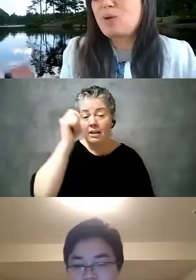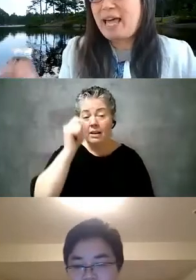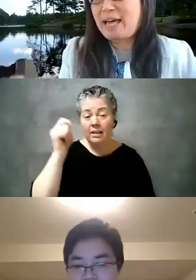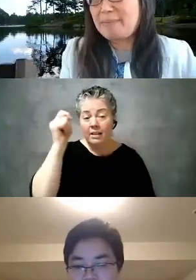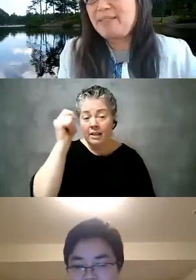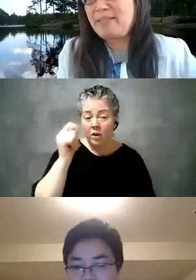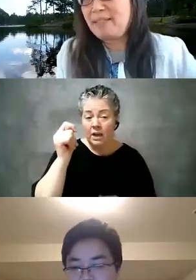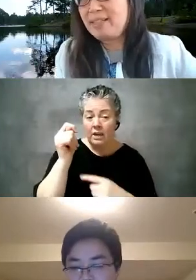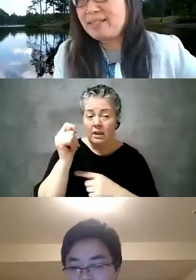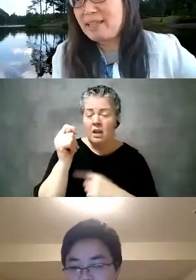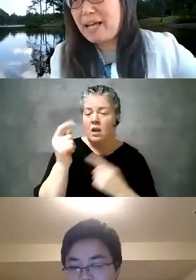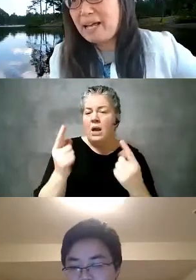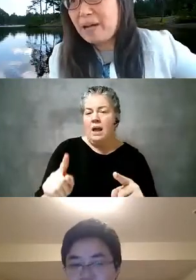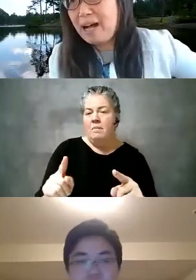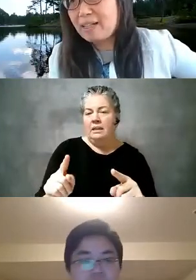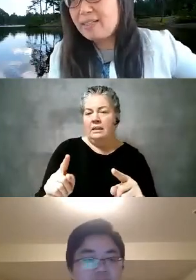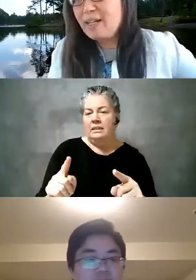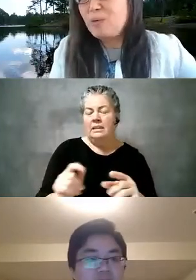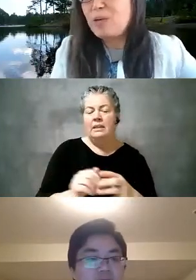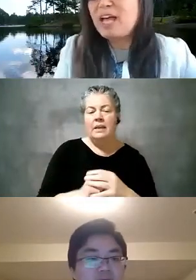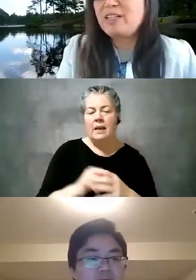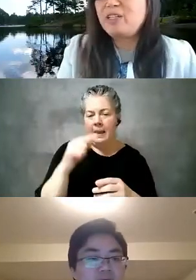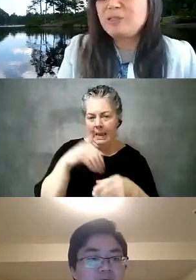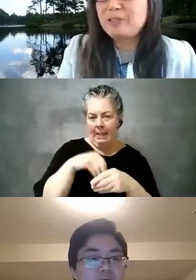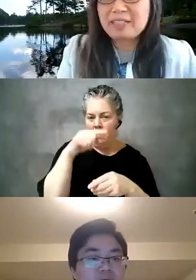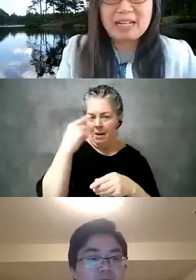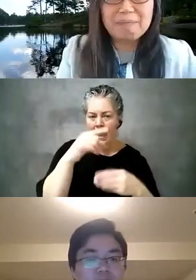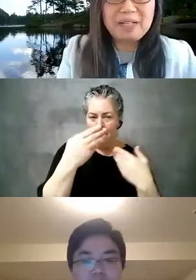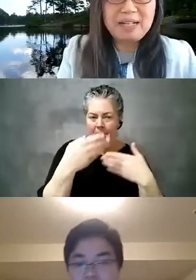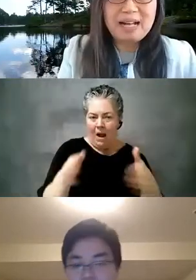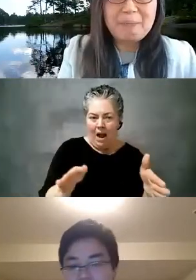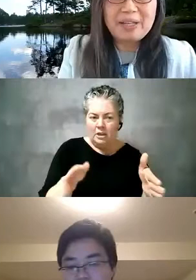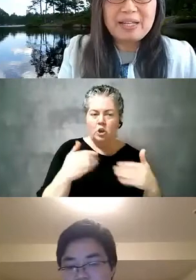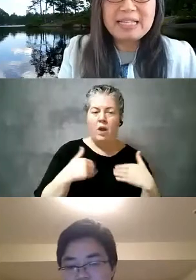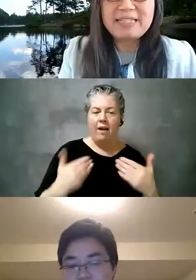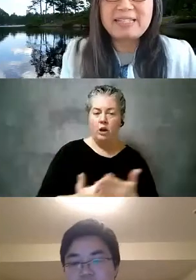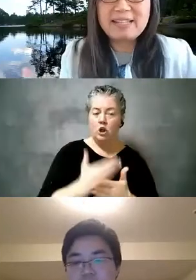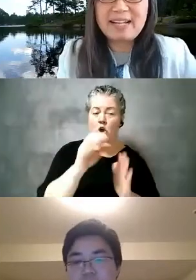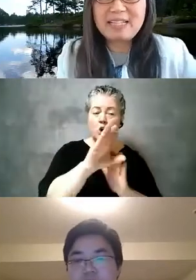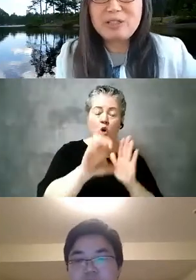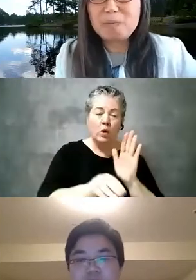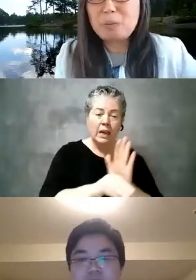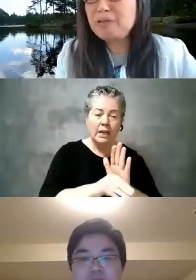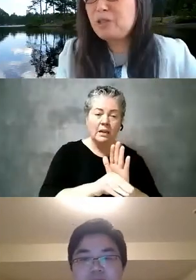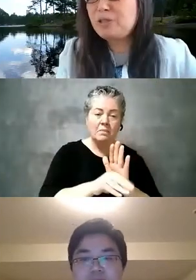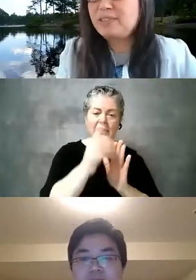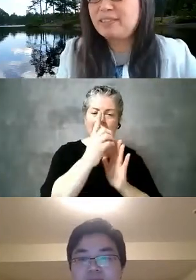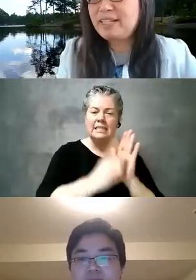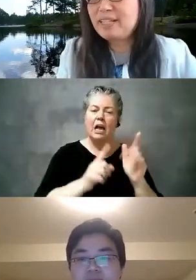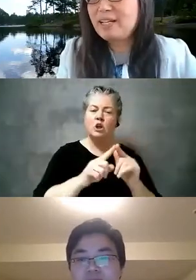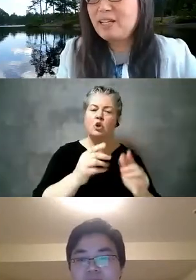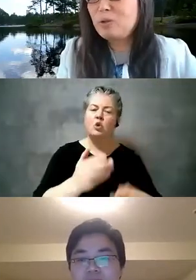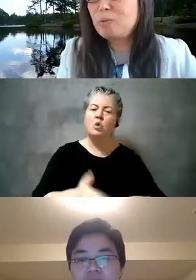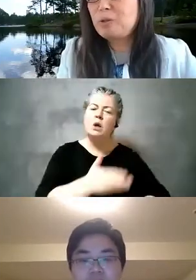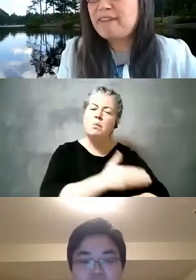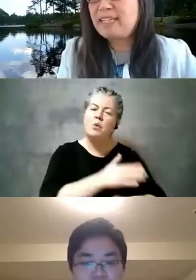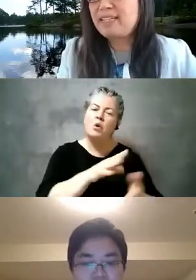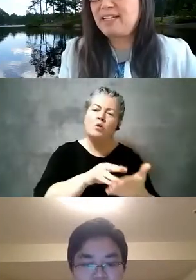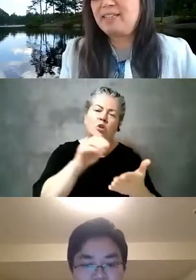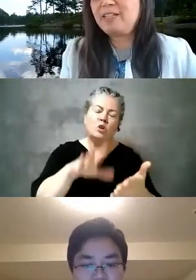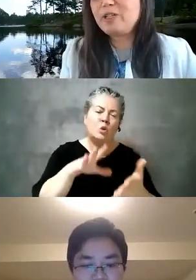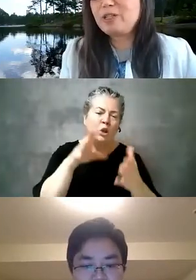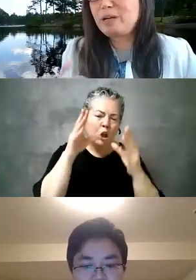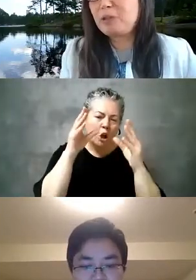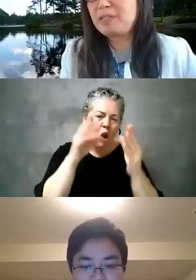here's what happens inside the black box. When you have a new curriculum, it is designed to improve student learning through